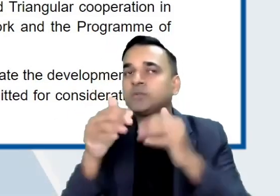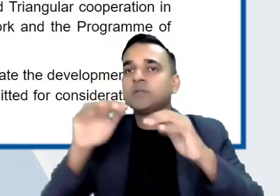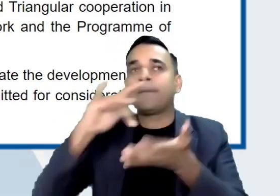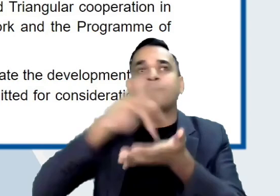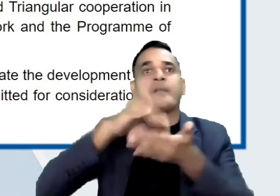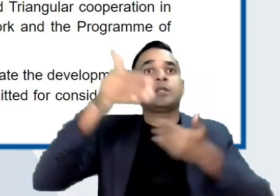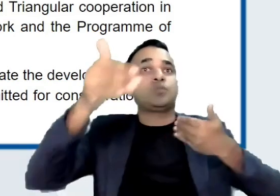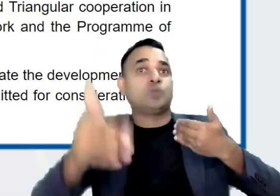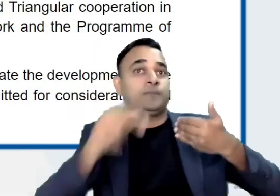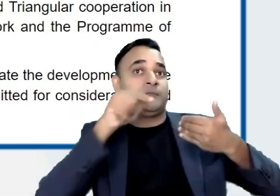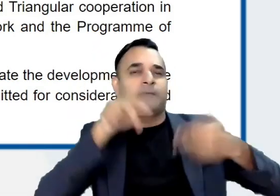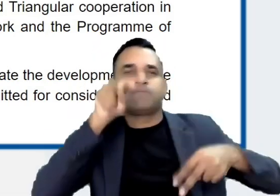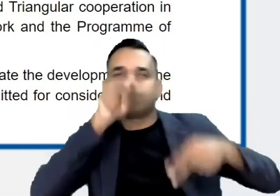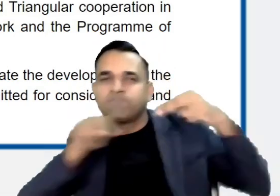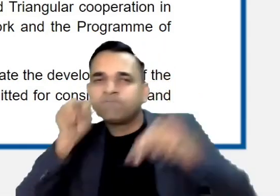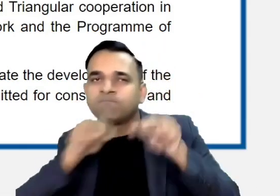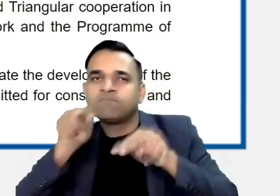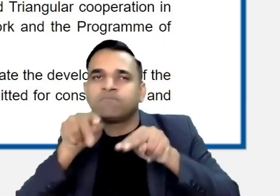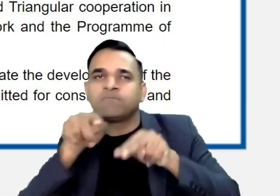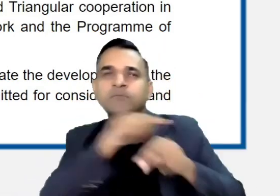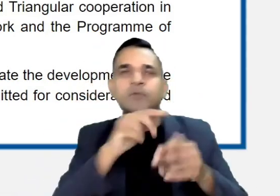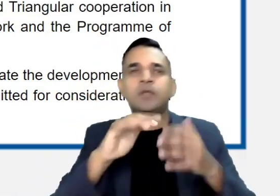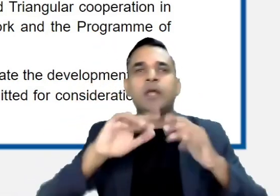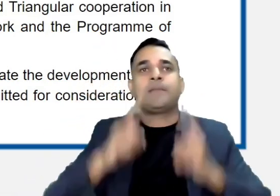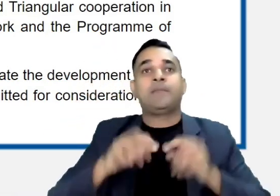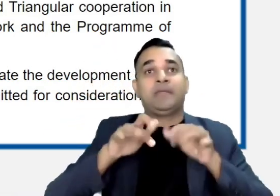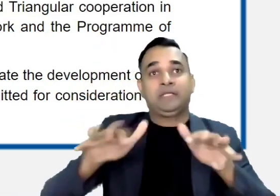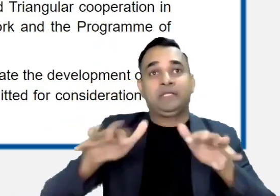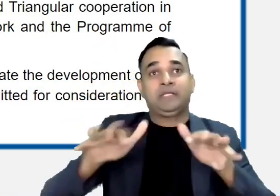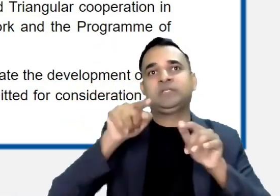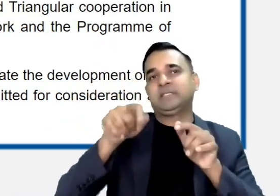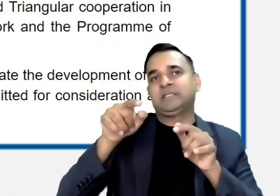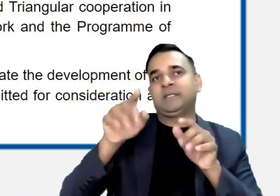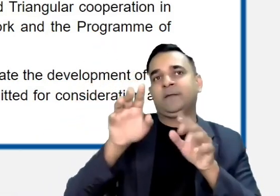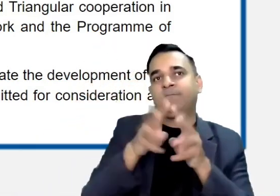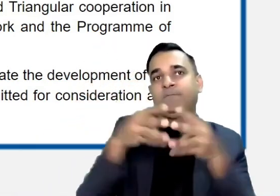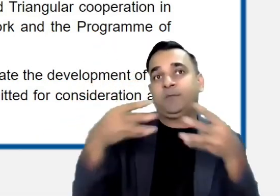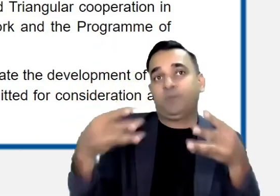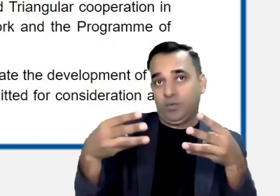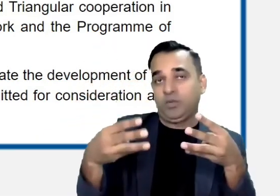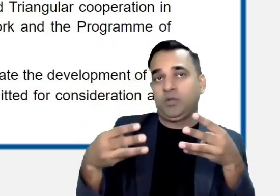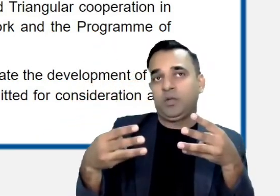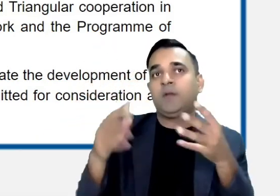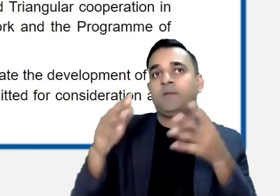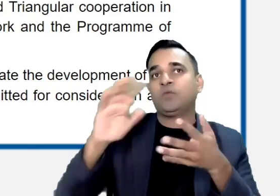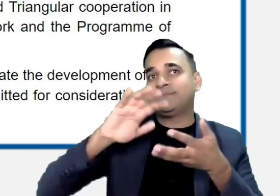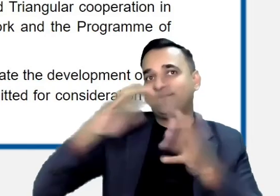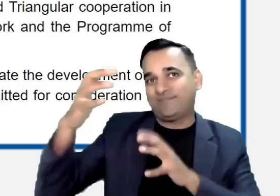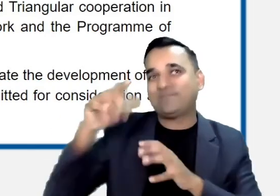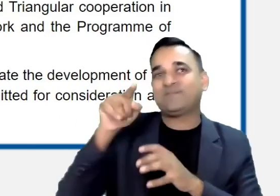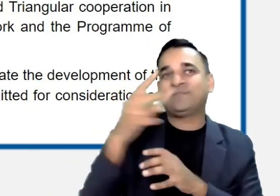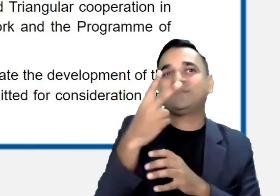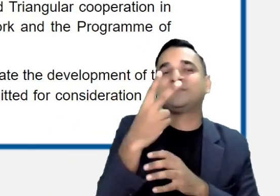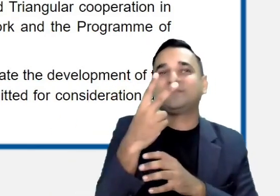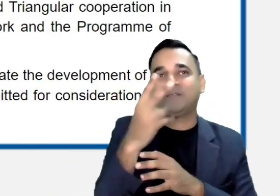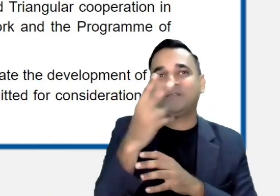strengthen support to the African Science and Technology Advisory Group, as well as the Youth Advisory Board on Disaster Risk